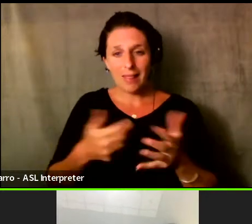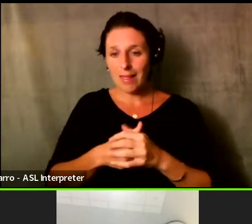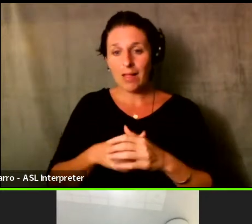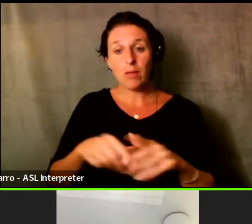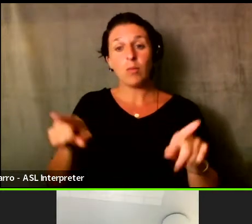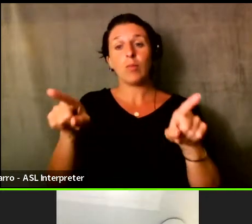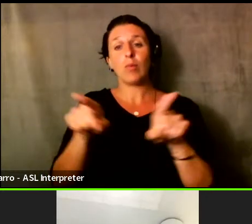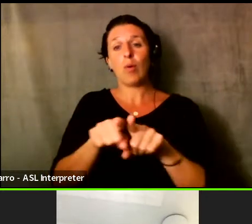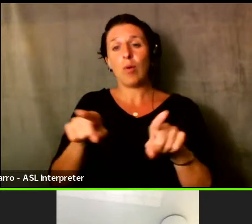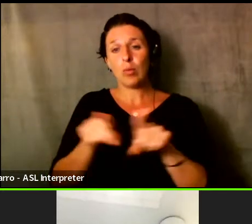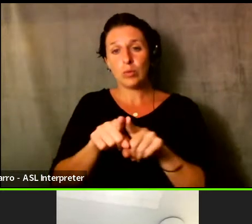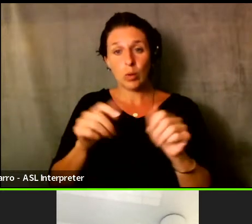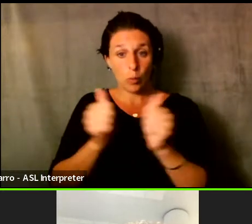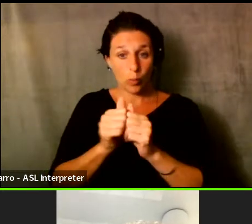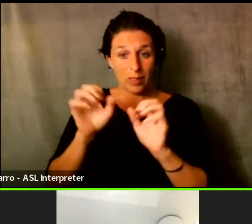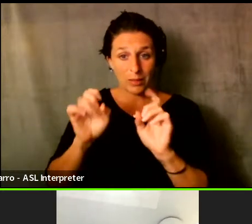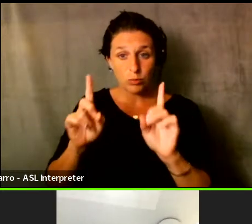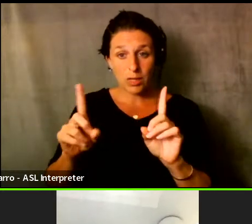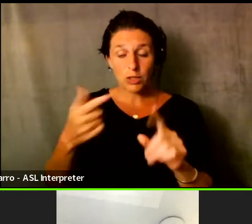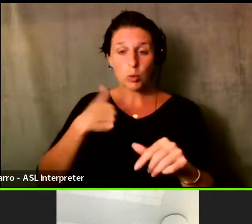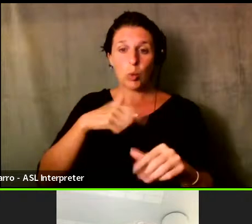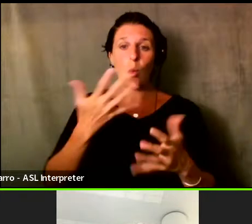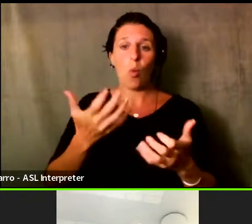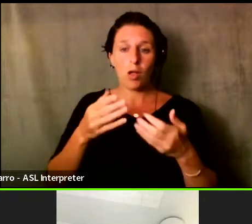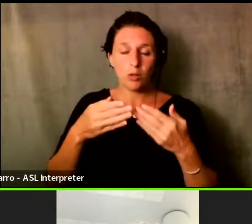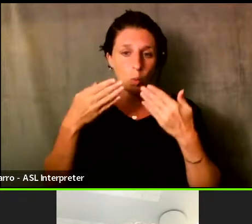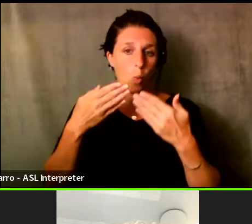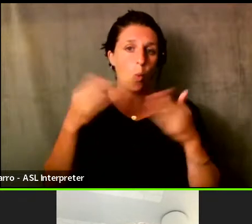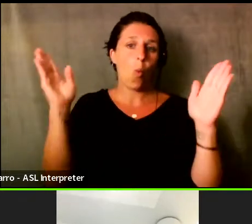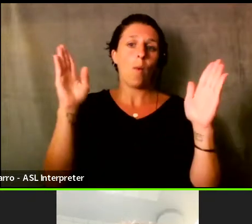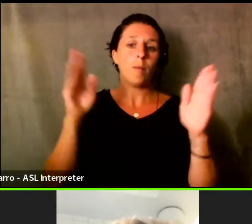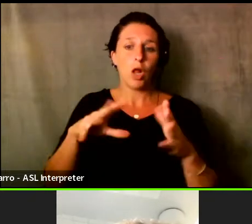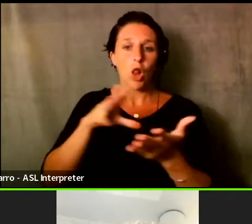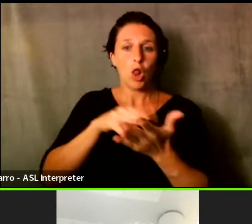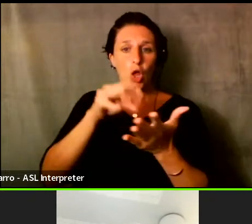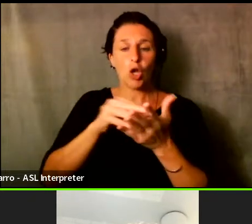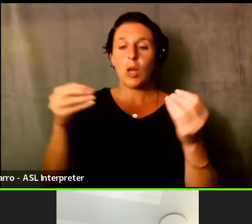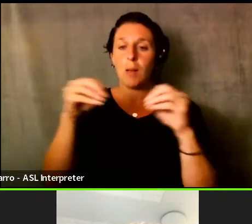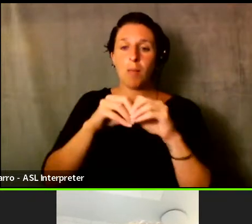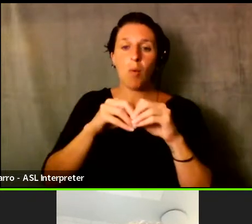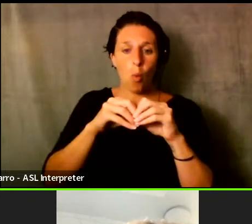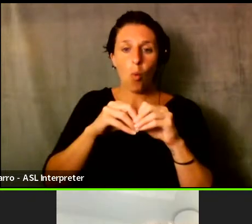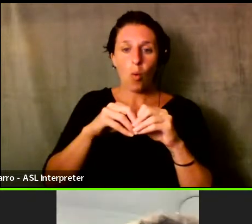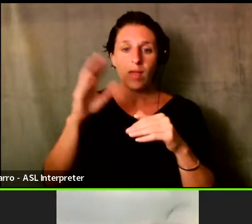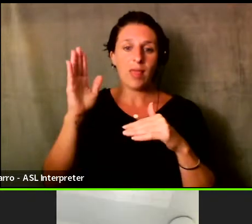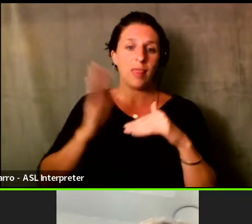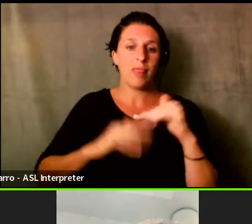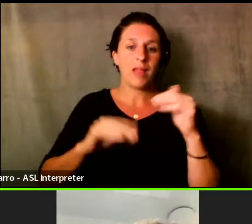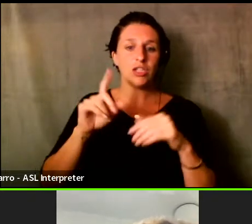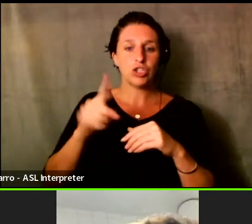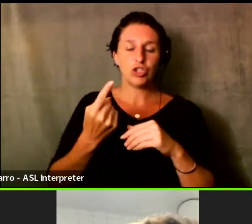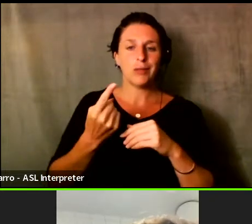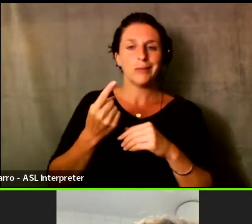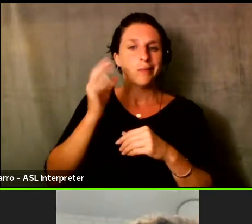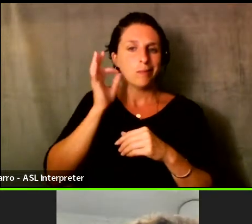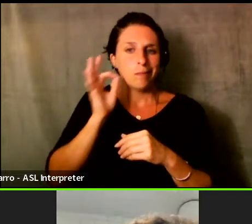Also, with education, we want to be open to learning more than just the barest of facts. And I think